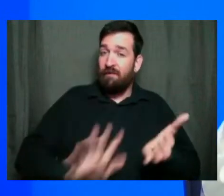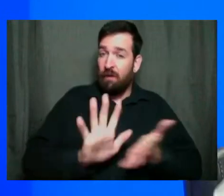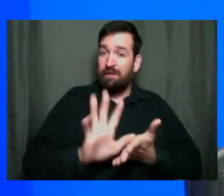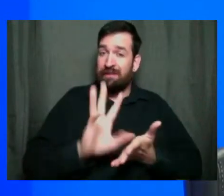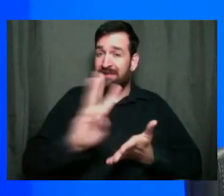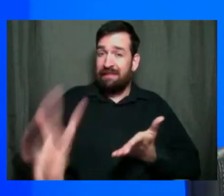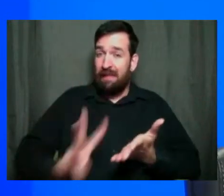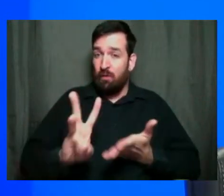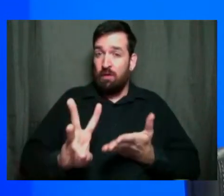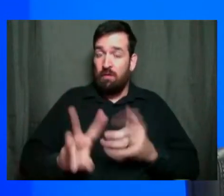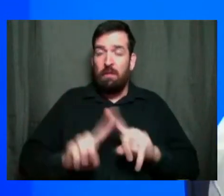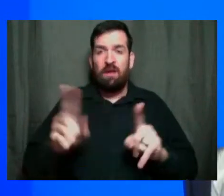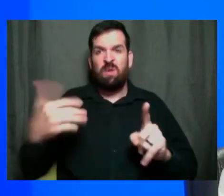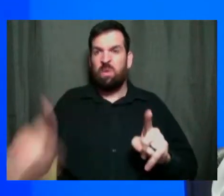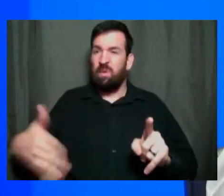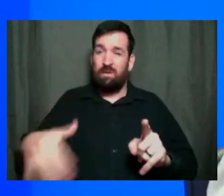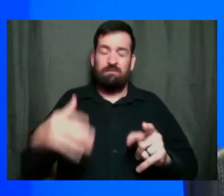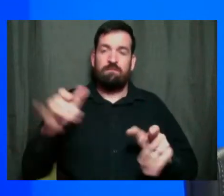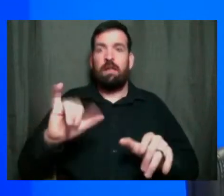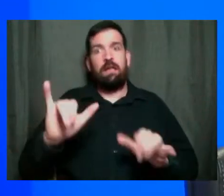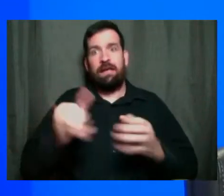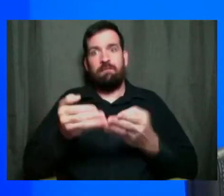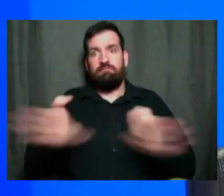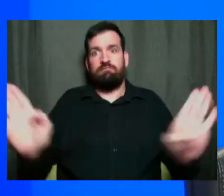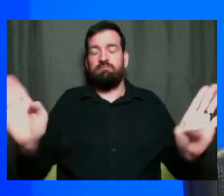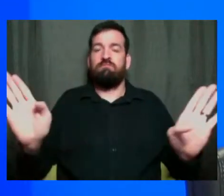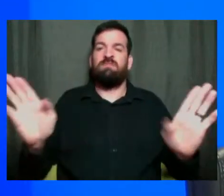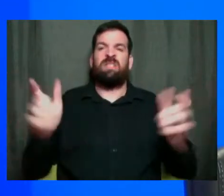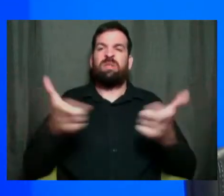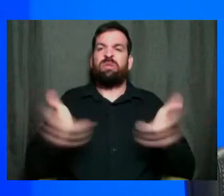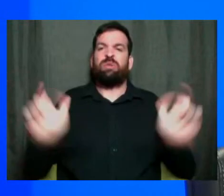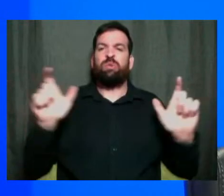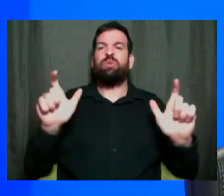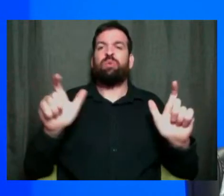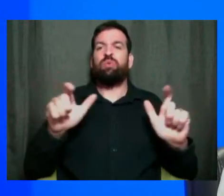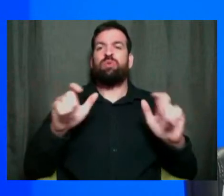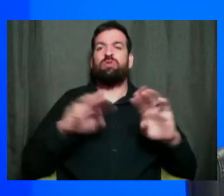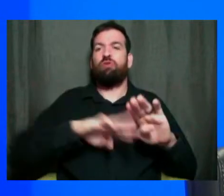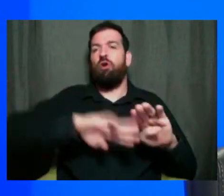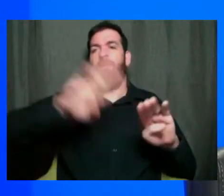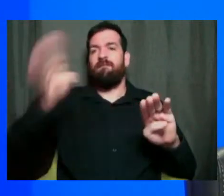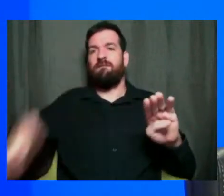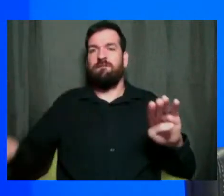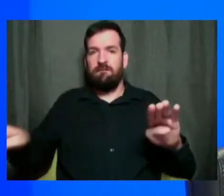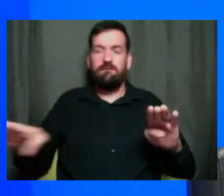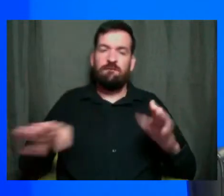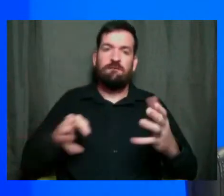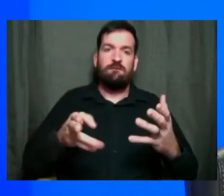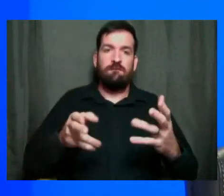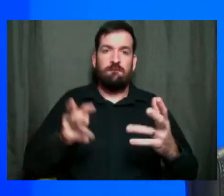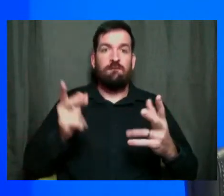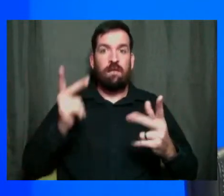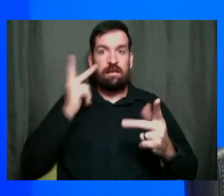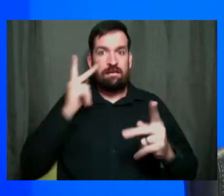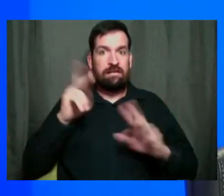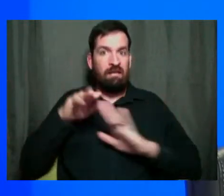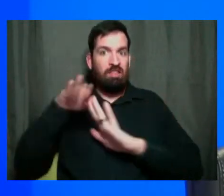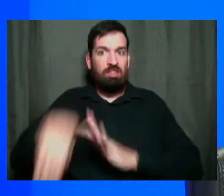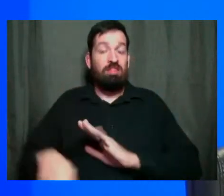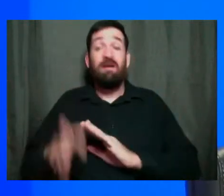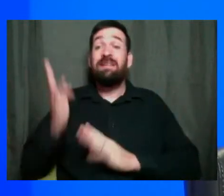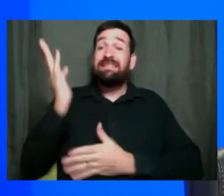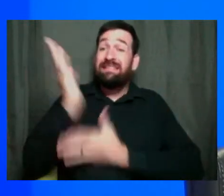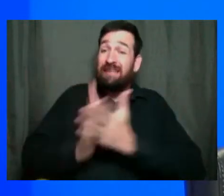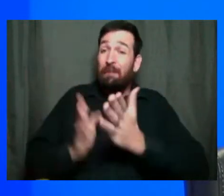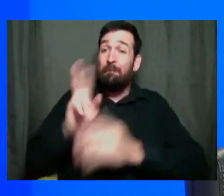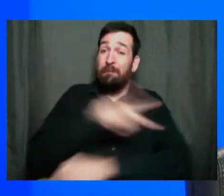this huge, like everything in biology, there's this huge bell curve, as we say. You kind of have, that's where you start seeing this decrement. And there are a handful of patients, they've done some